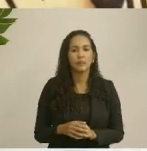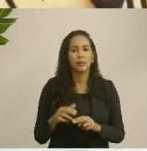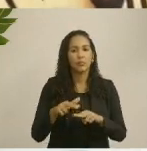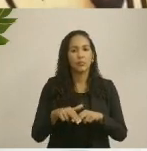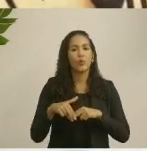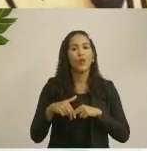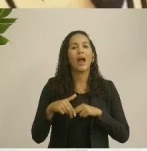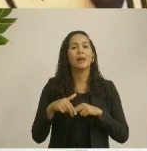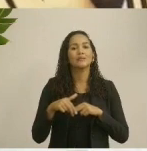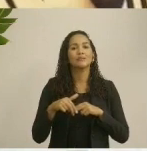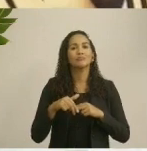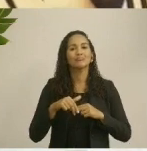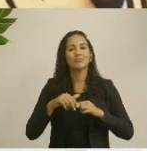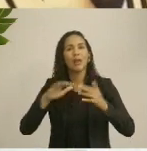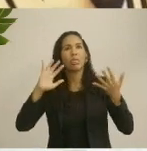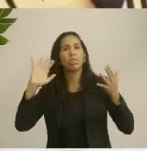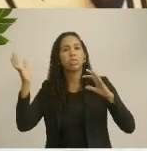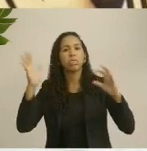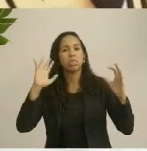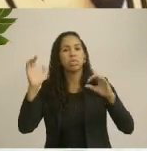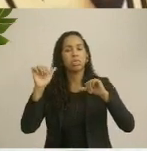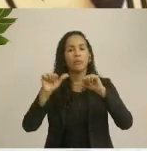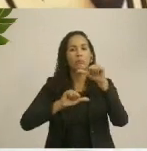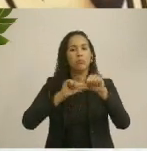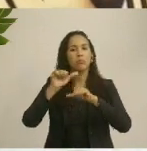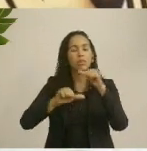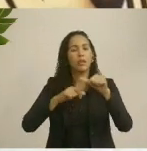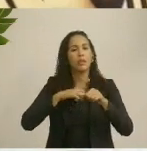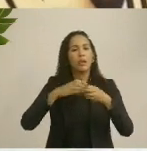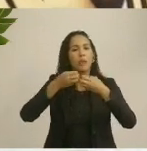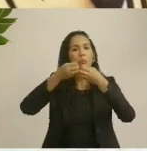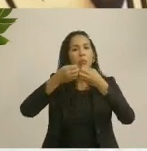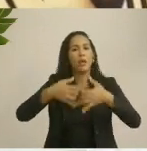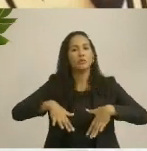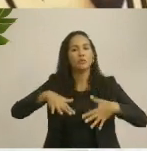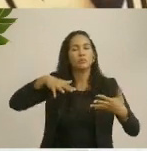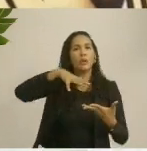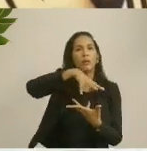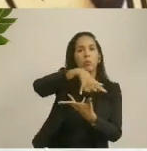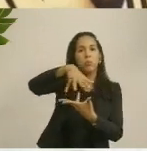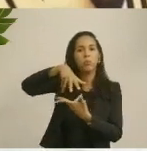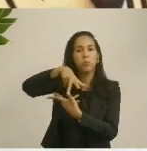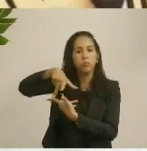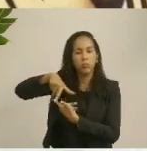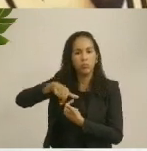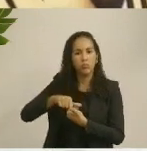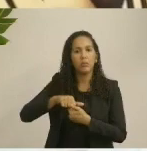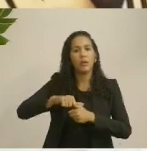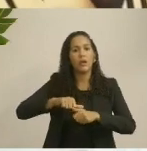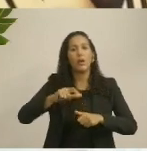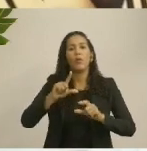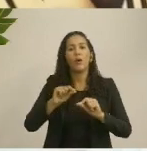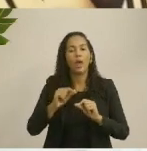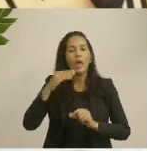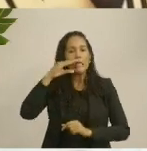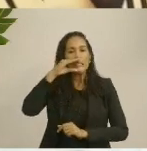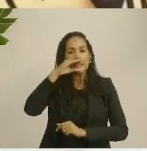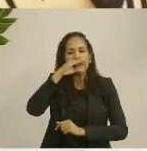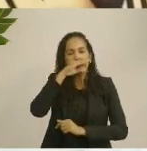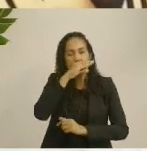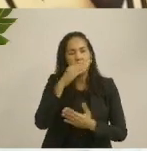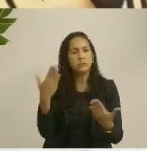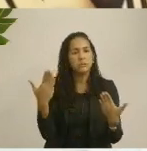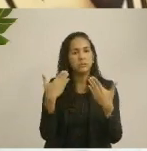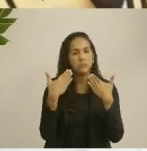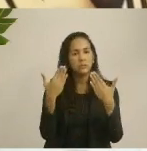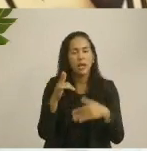essentially all parts of the world in different forms: droughts, floods, heat waves, extreme storms, rising sea levels,